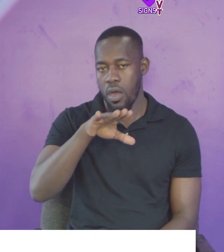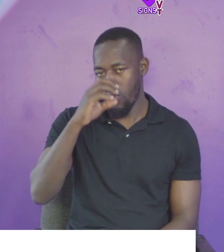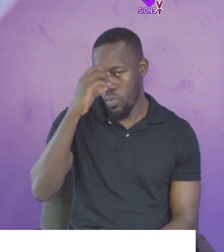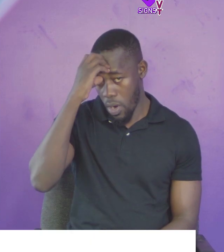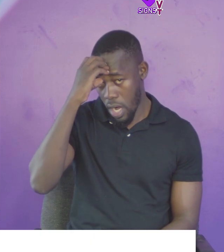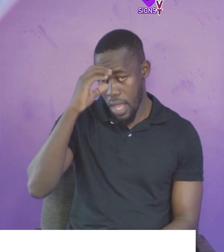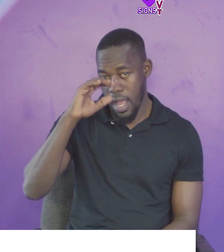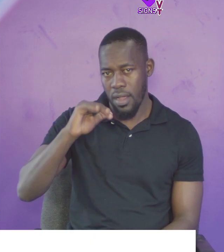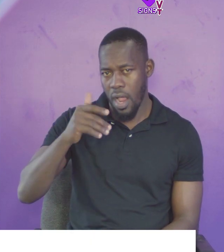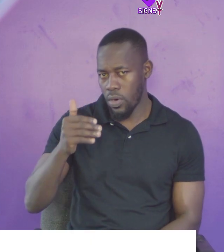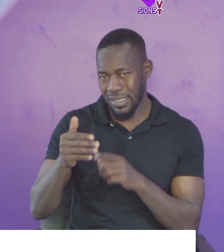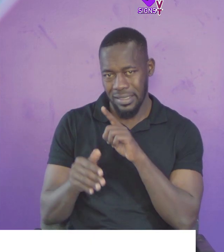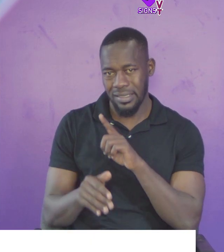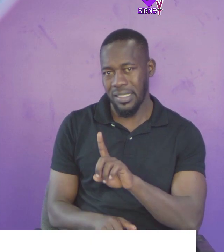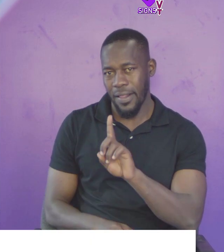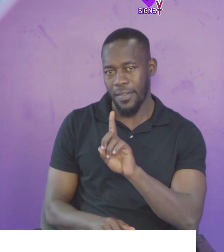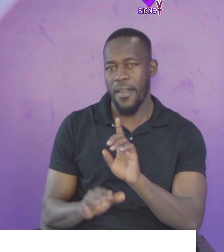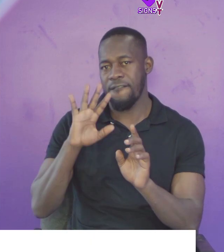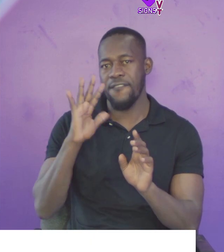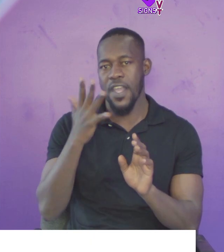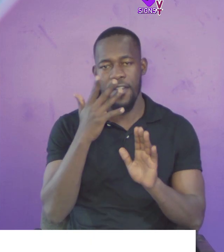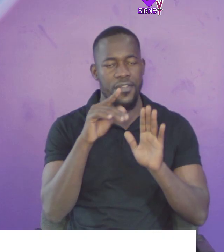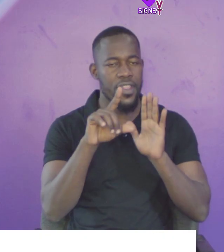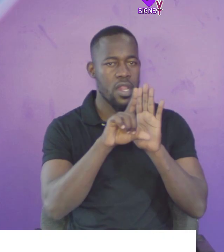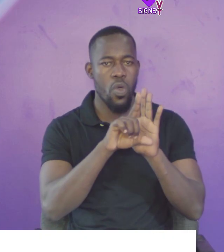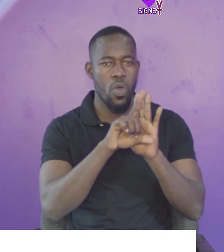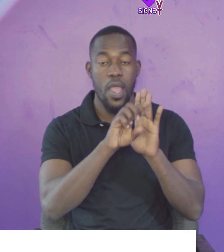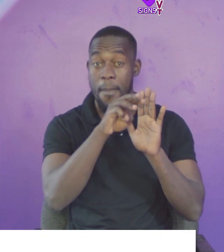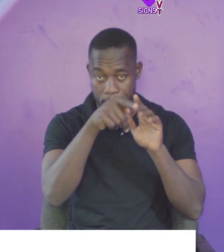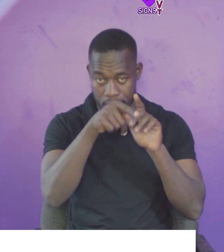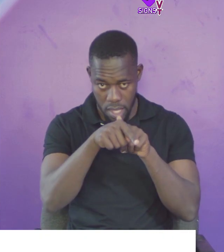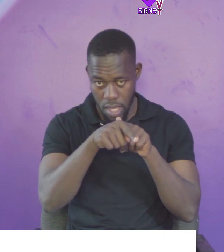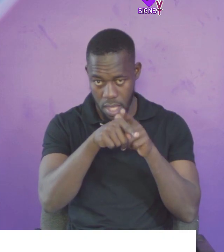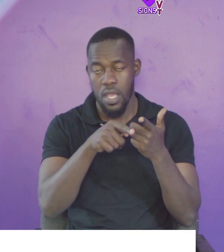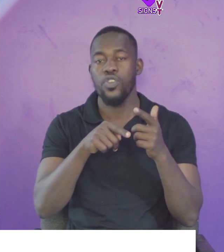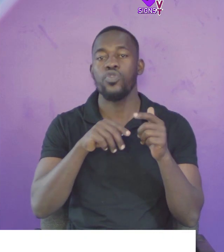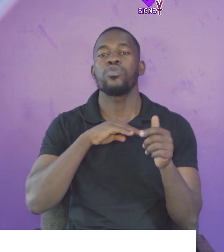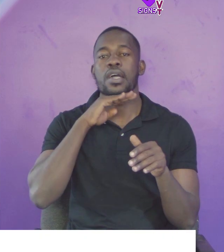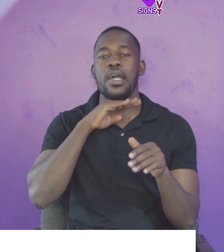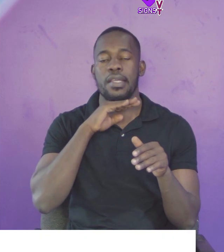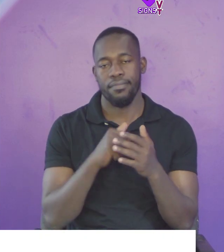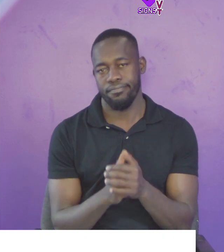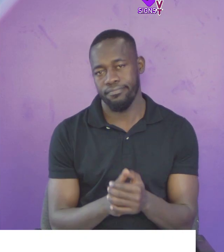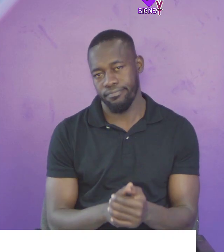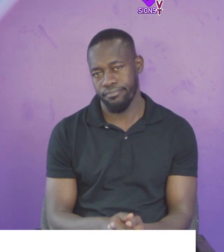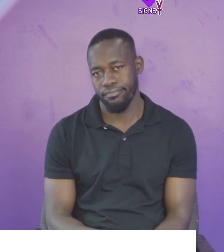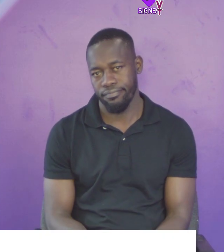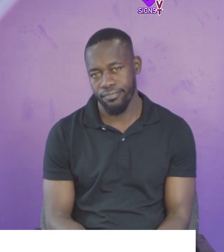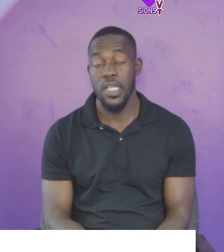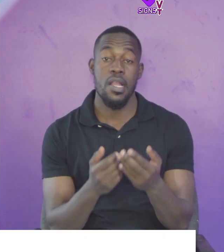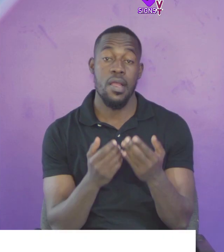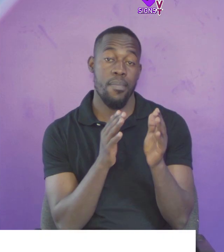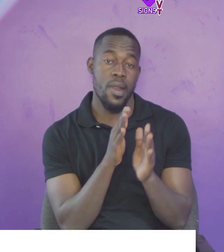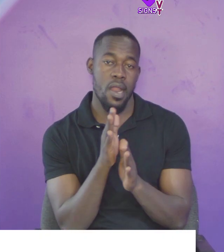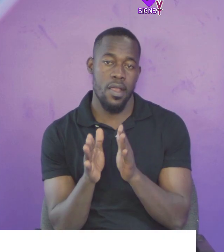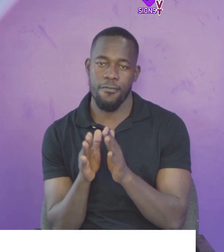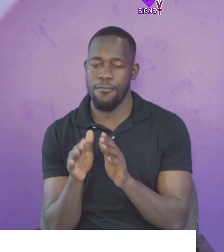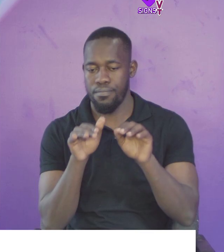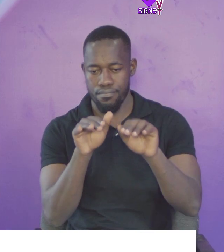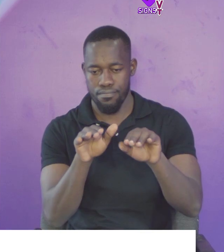the 5th legislator to die in office in the 13th Parliament. Arrangements for his burial